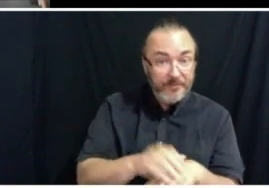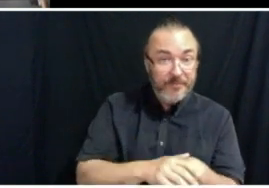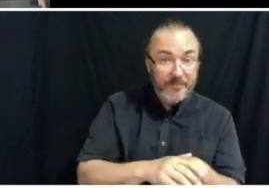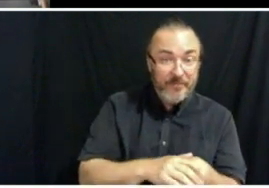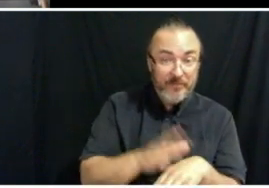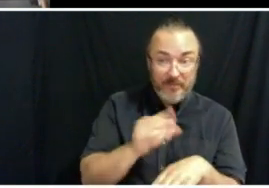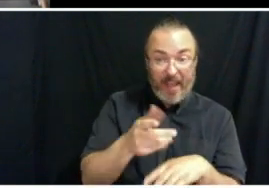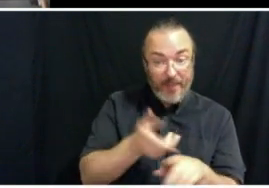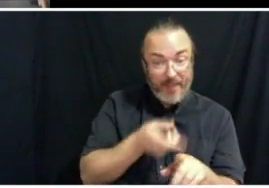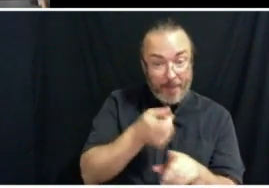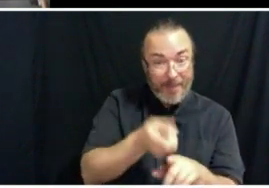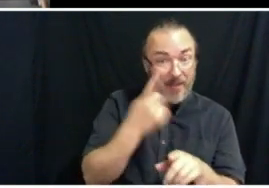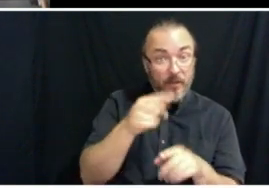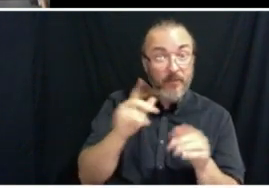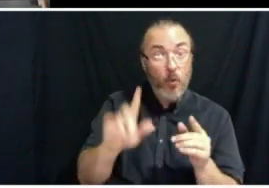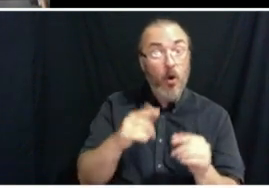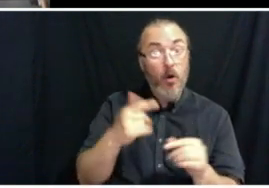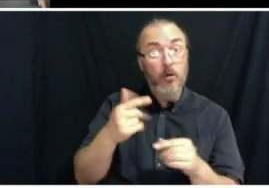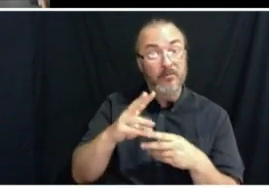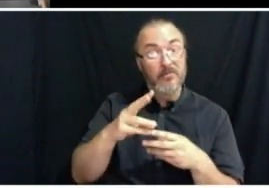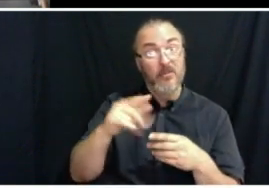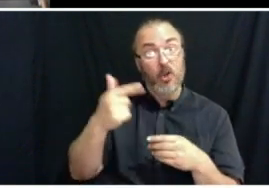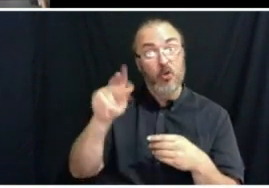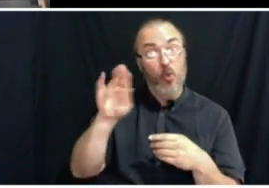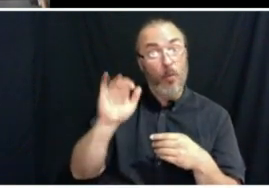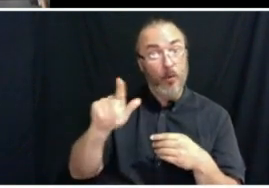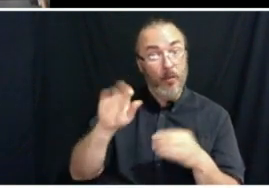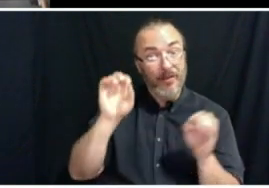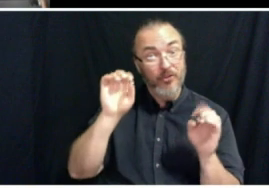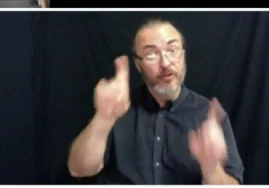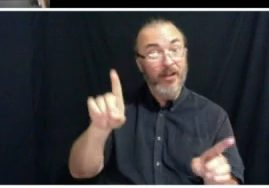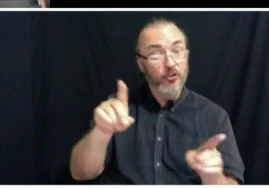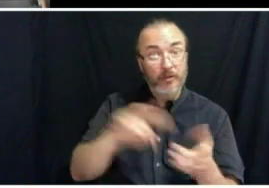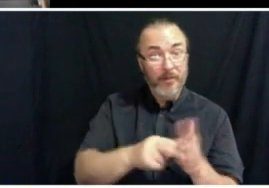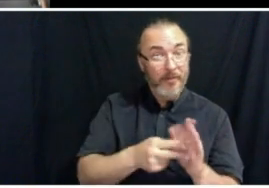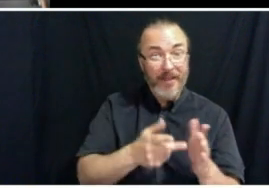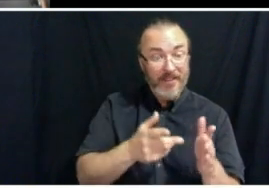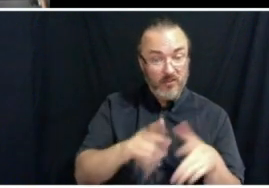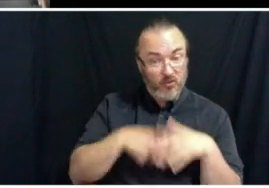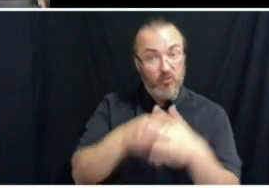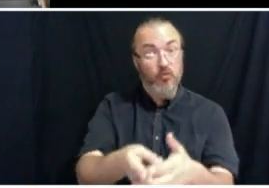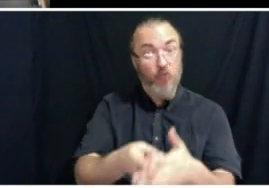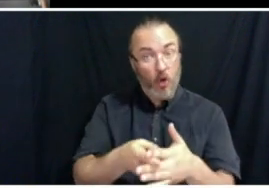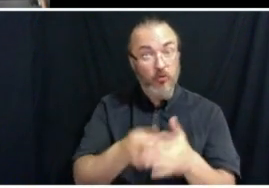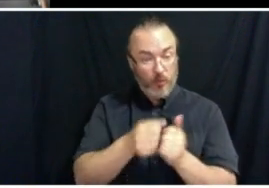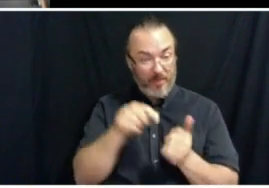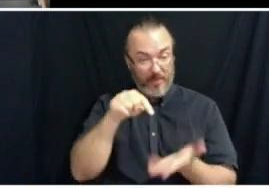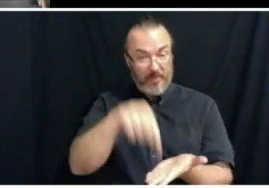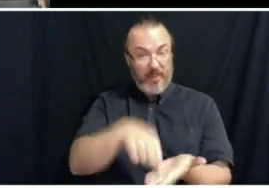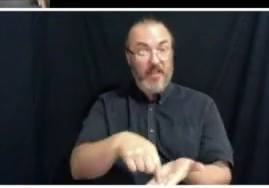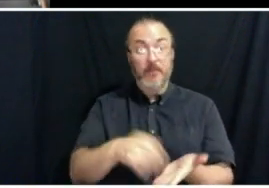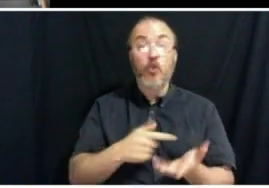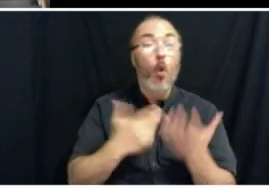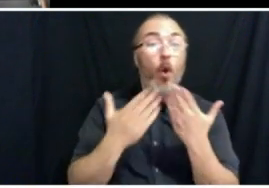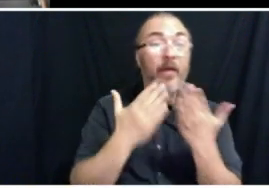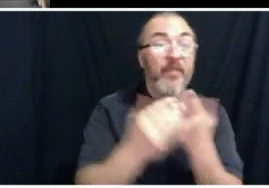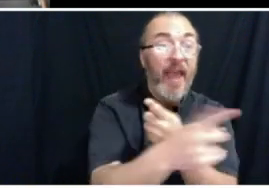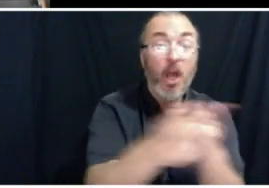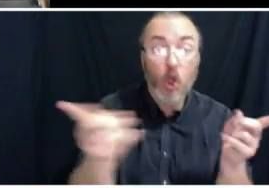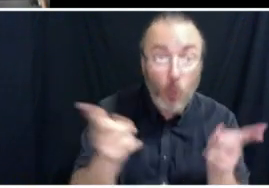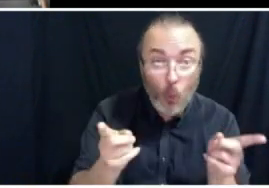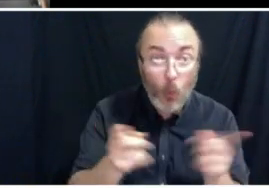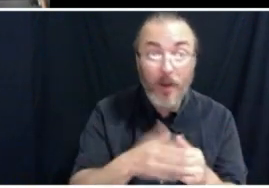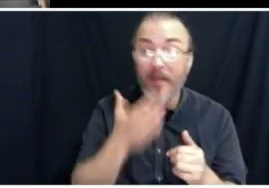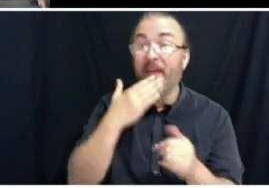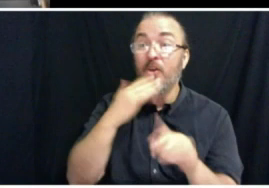global education monitoring report doesn't end with these events, but rather starts with these events. So thank you very much. Thank you very much to the team who put